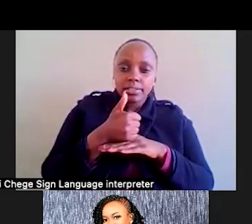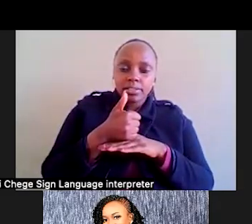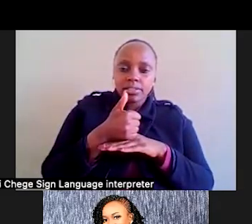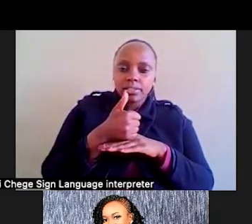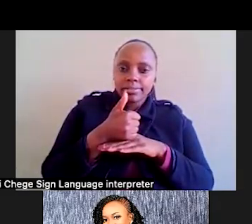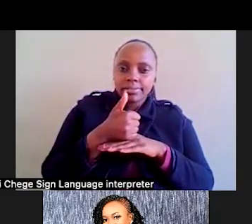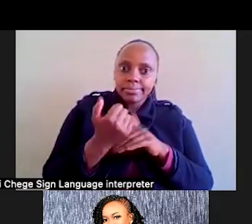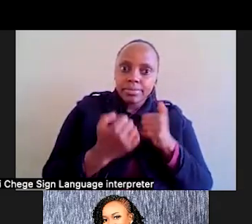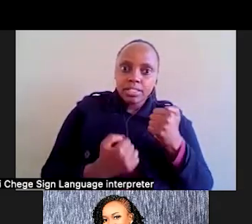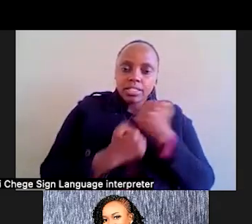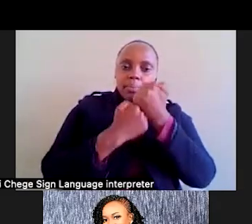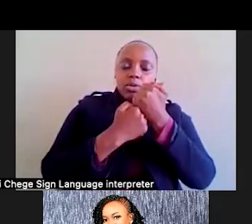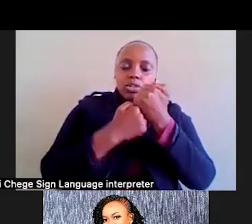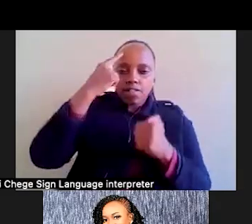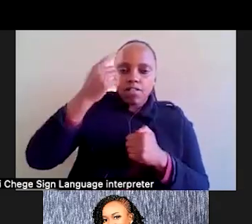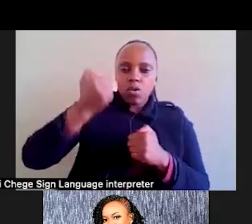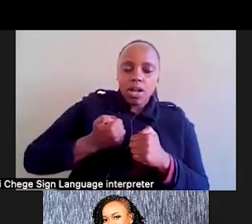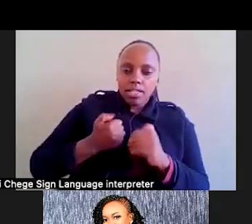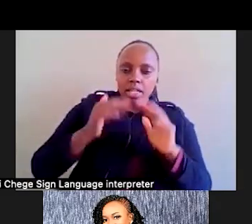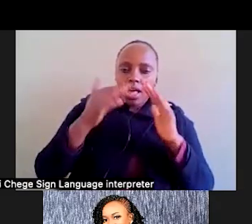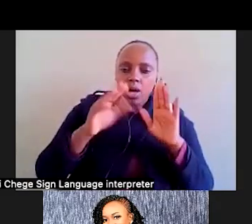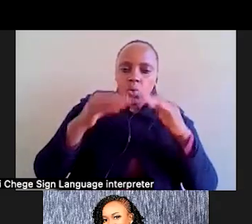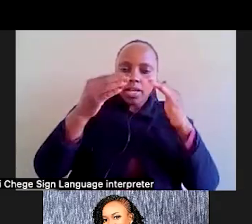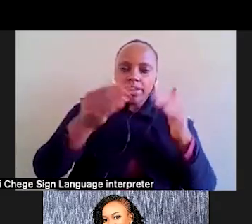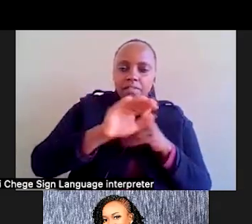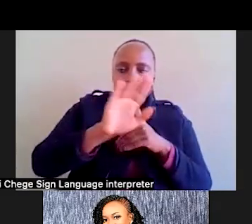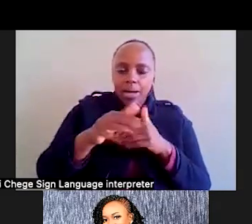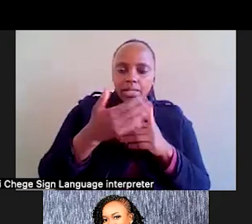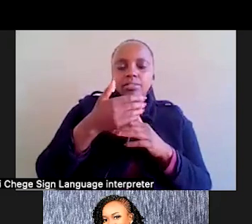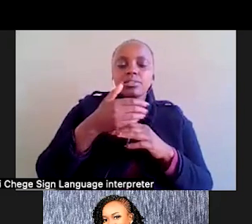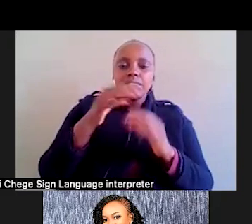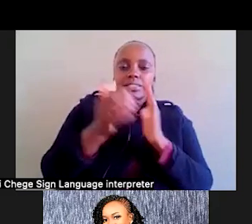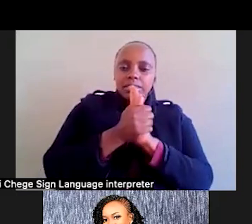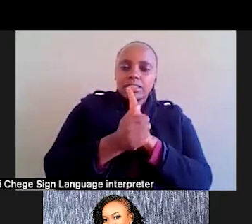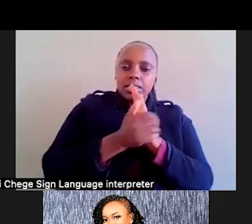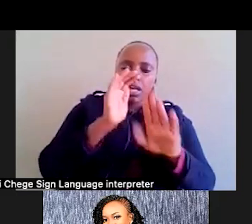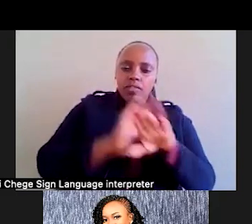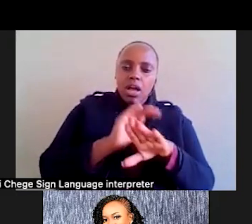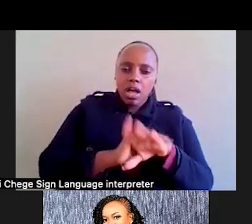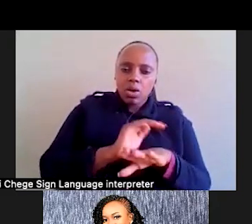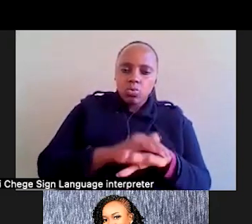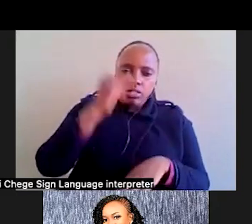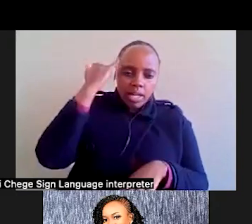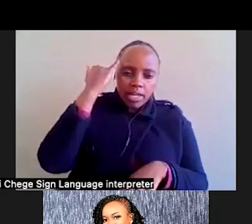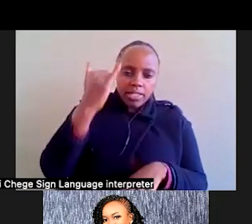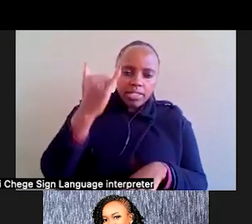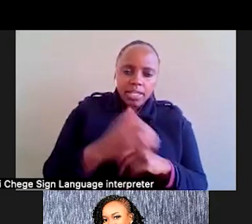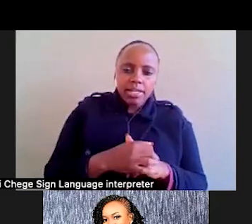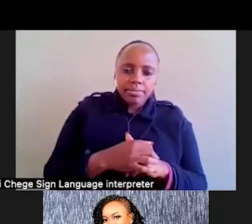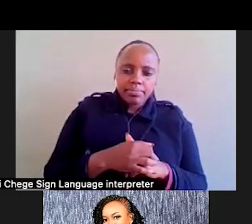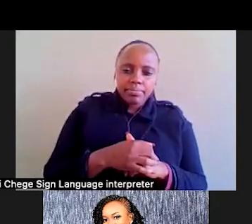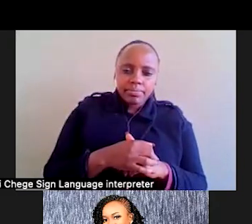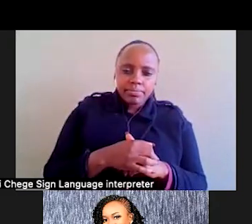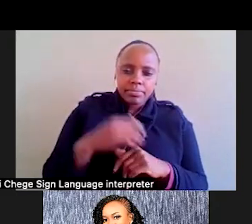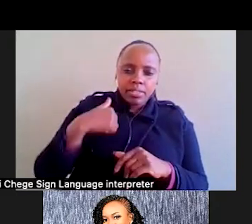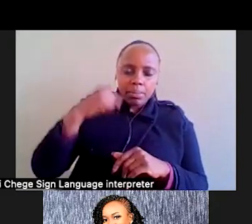a support for girls in terms of giving them some hard skills. That's a very good thought. I